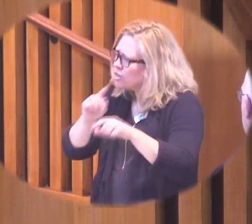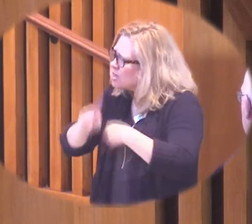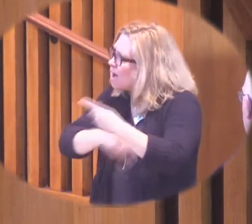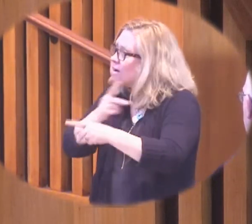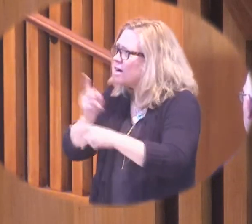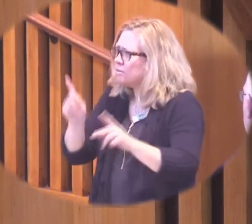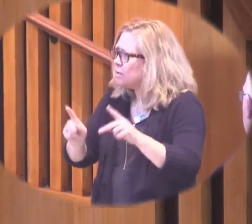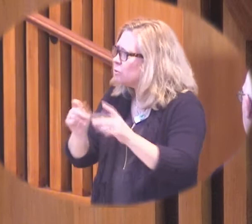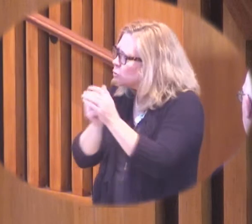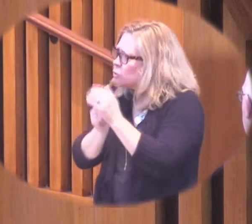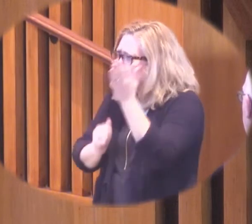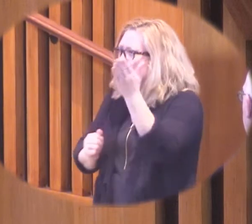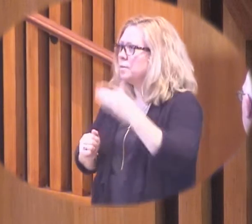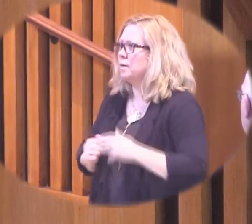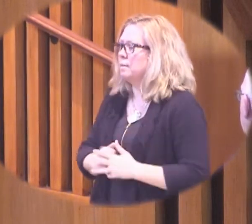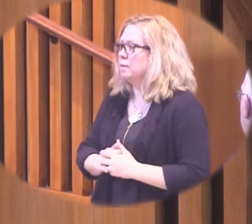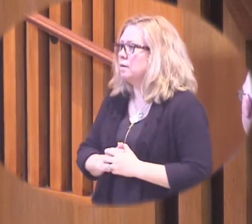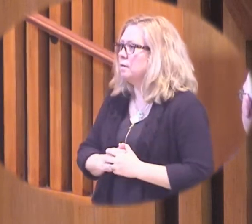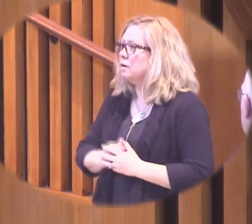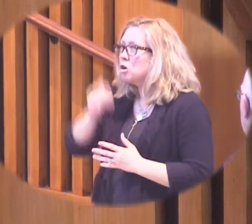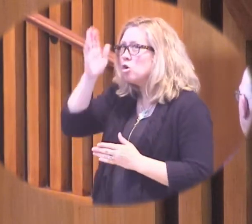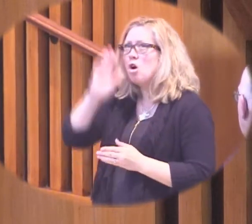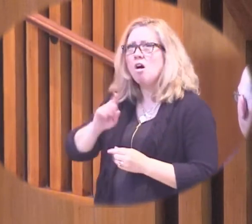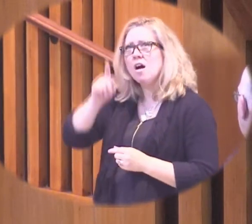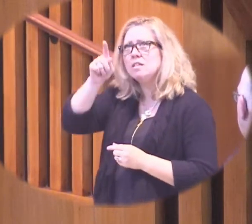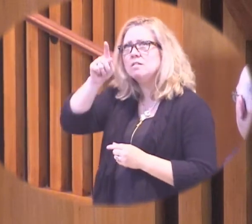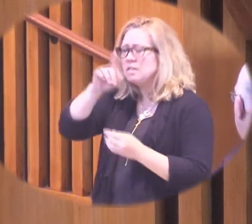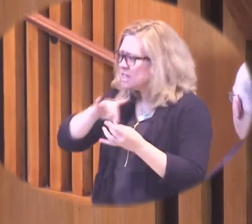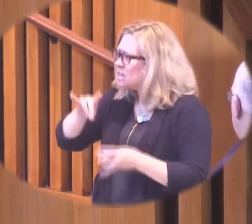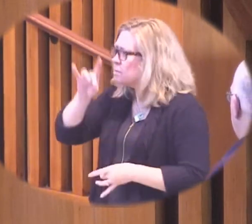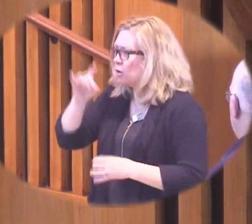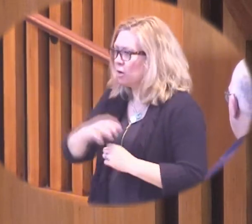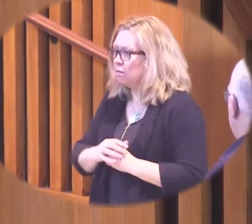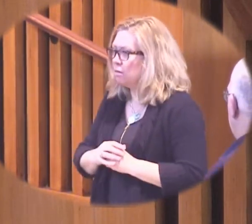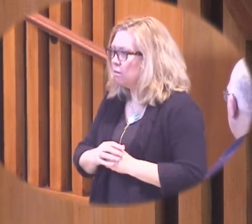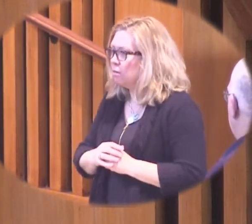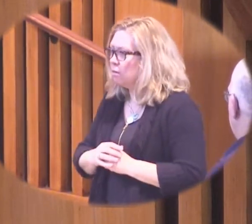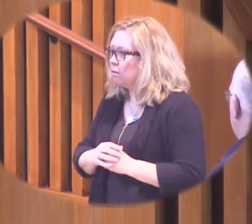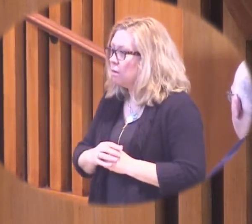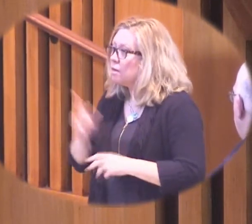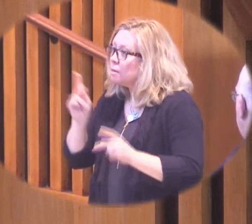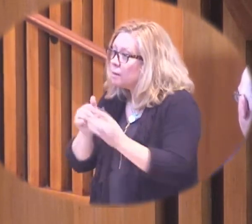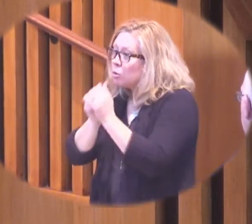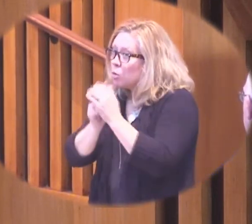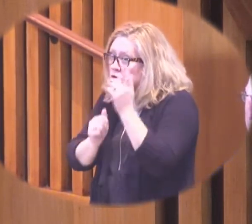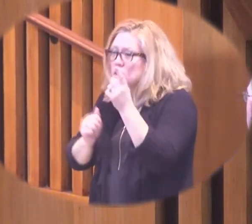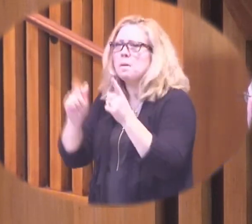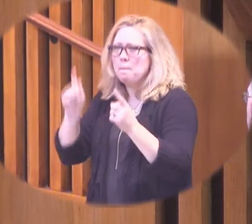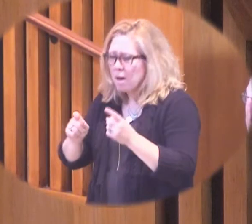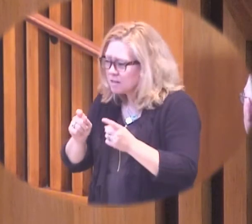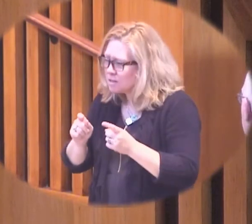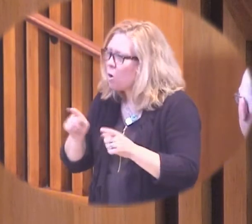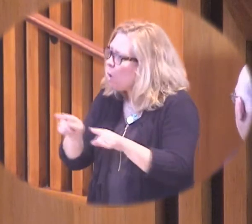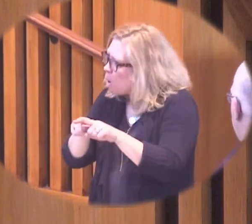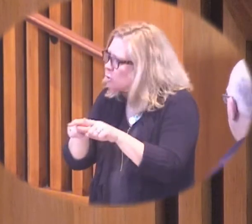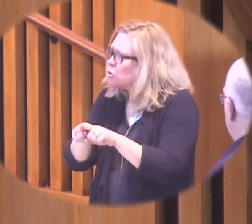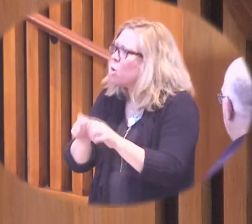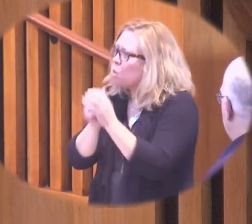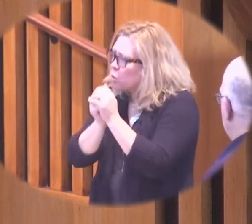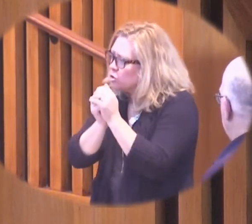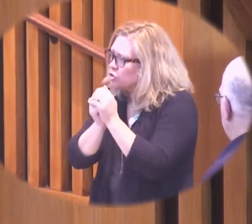him. God is spirit. Those who worship him must worship in